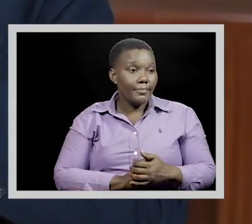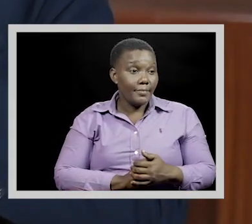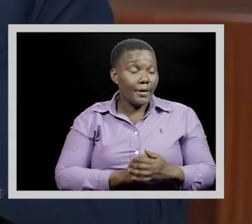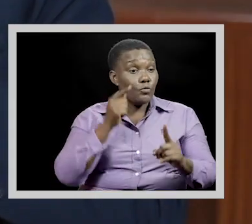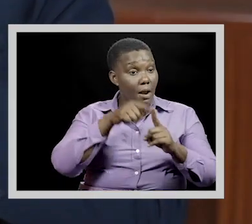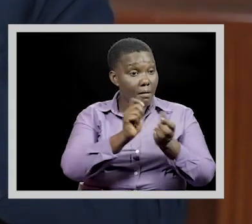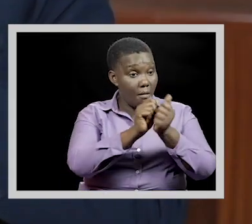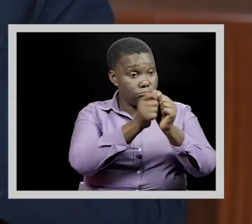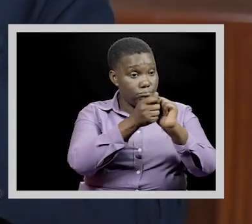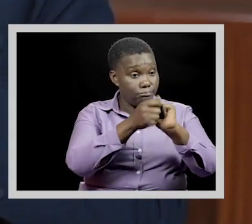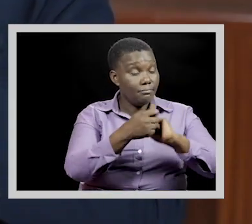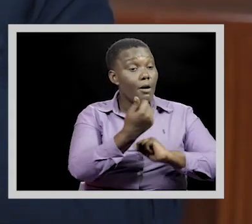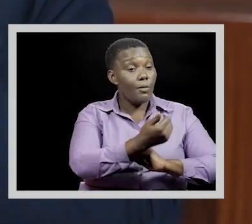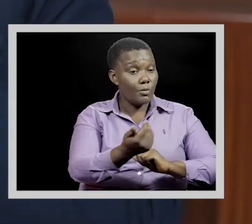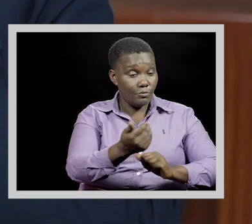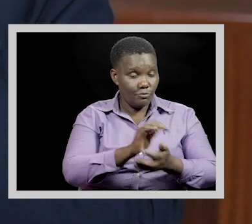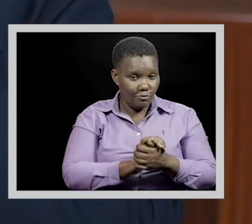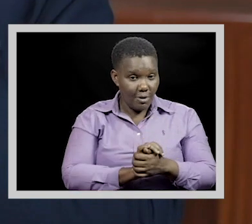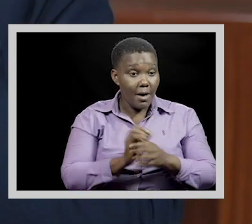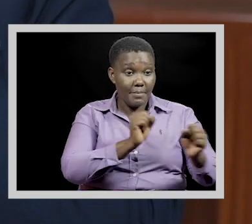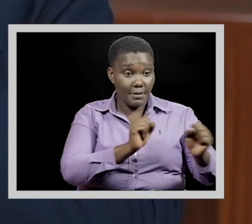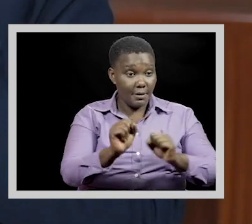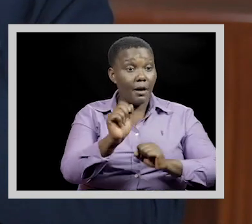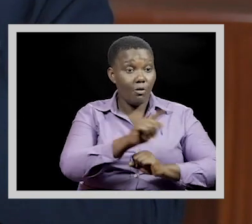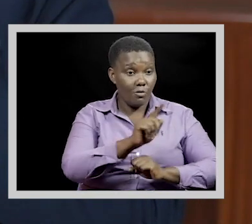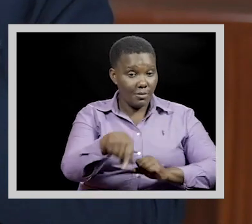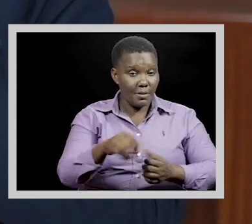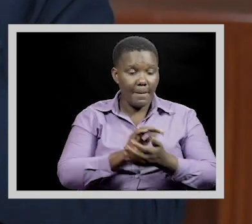of rehabilitating and reintegrating a child offender,